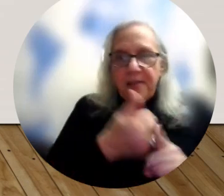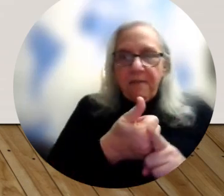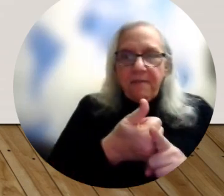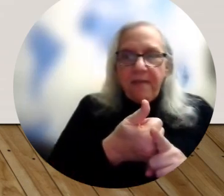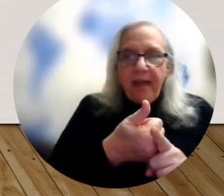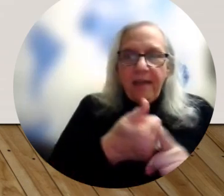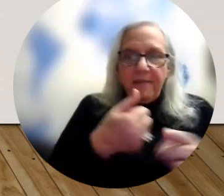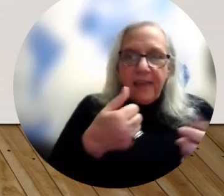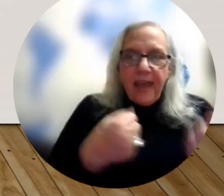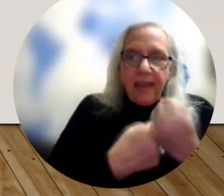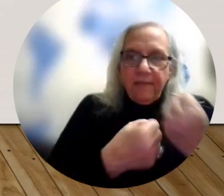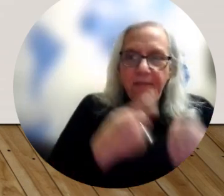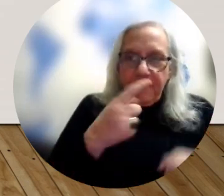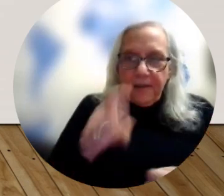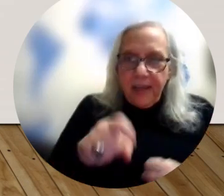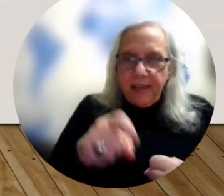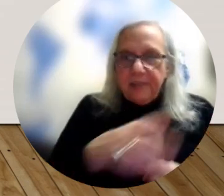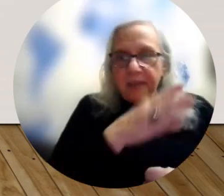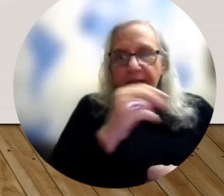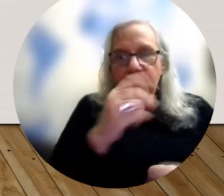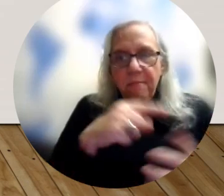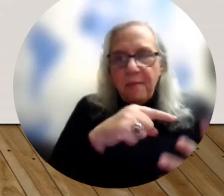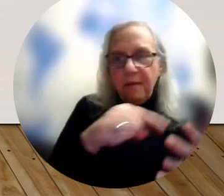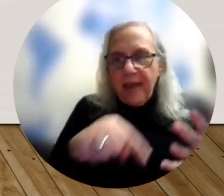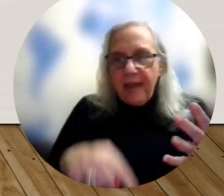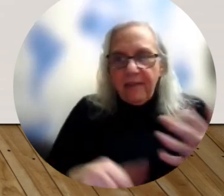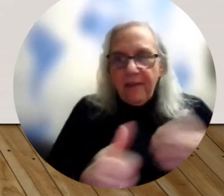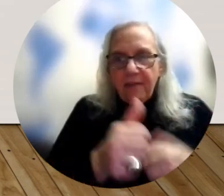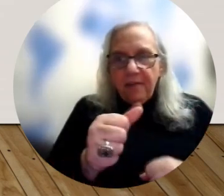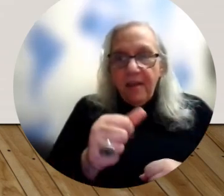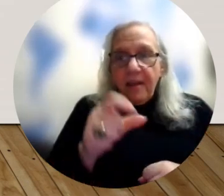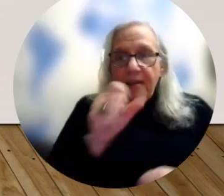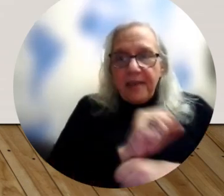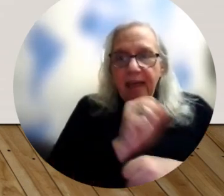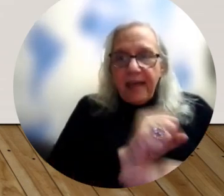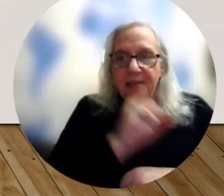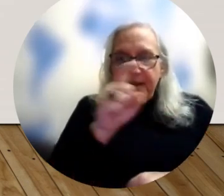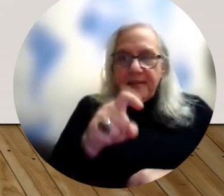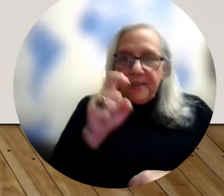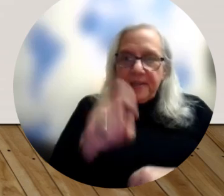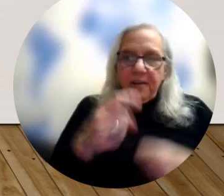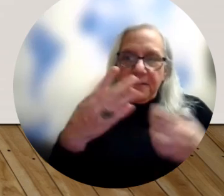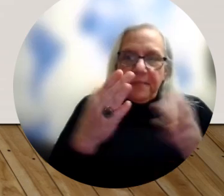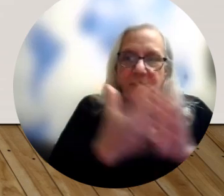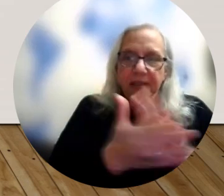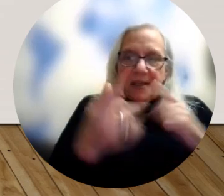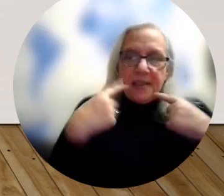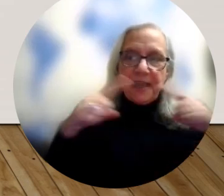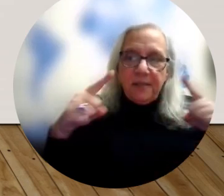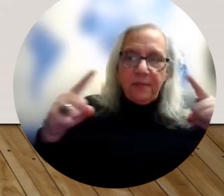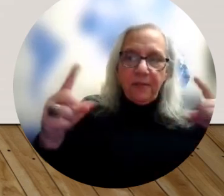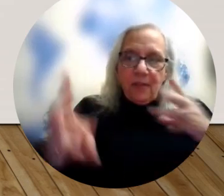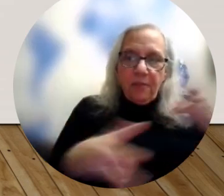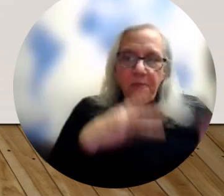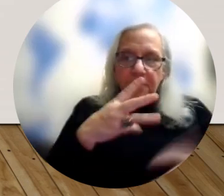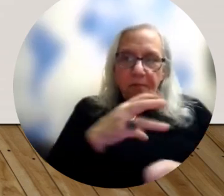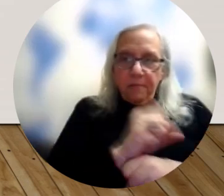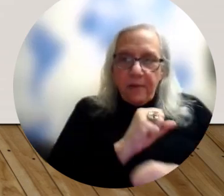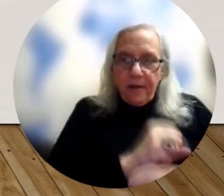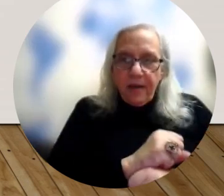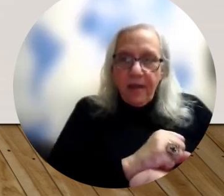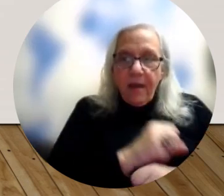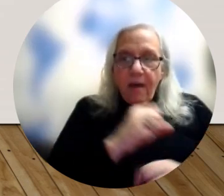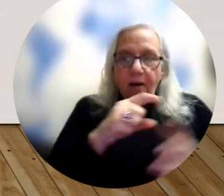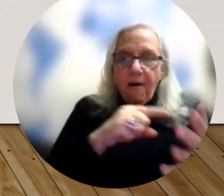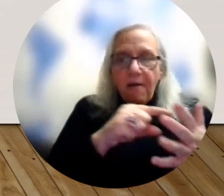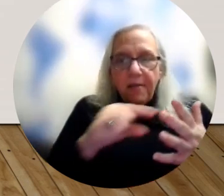how to self advocate for their needs, and a myriad of other tasks necessary to be successful in the world of